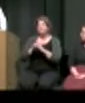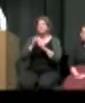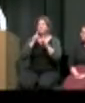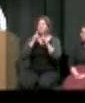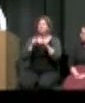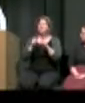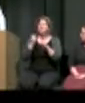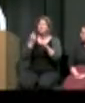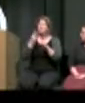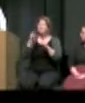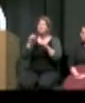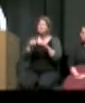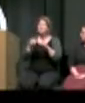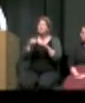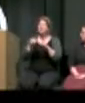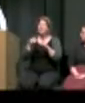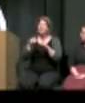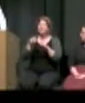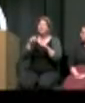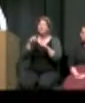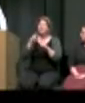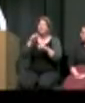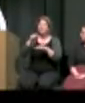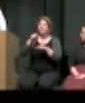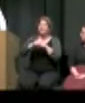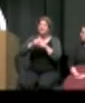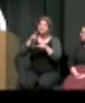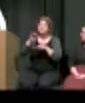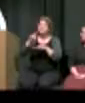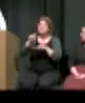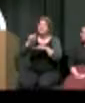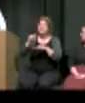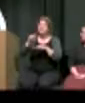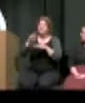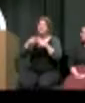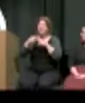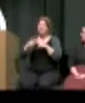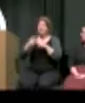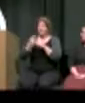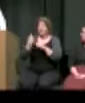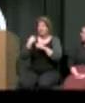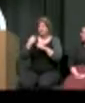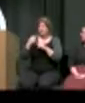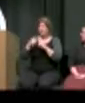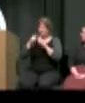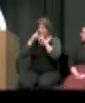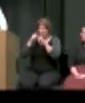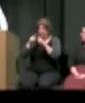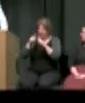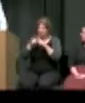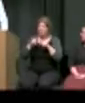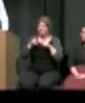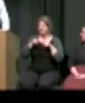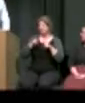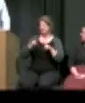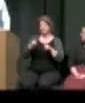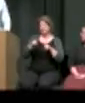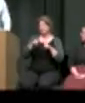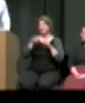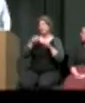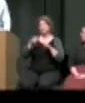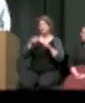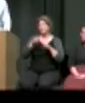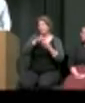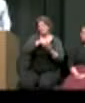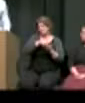about 12% Portland dosage by weight into the sediment last year. That was during no active